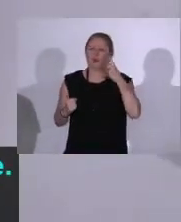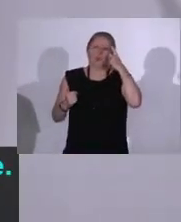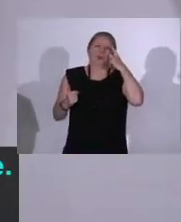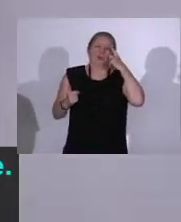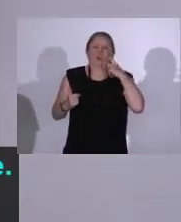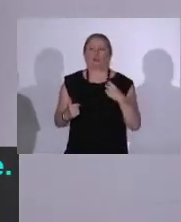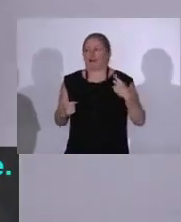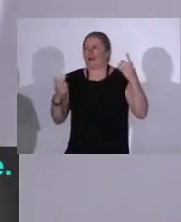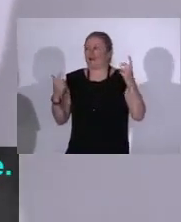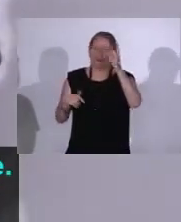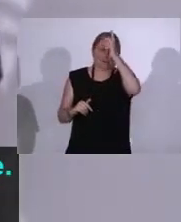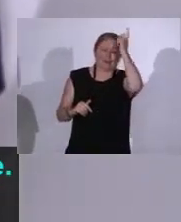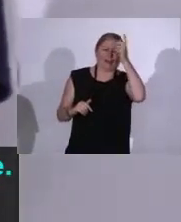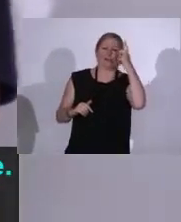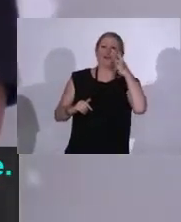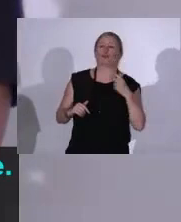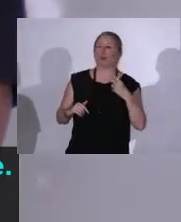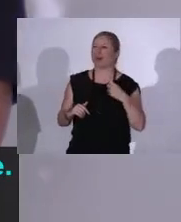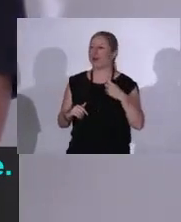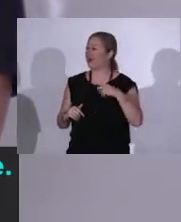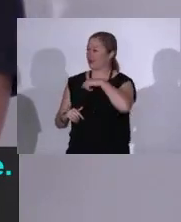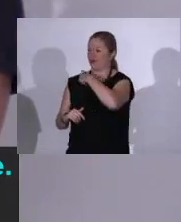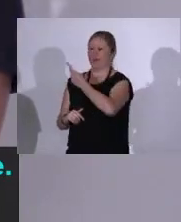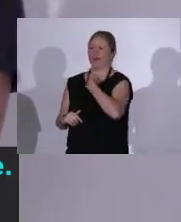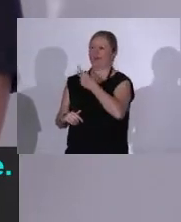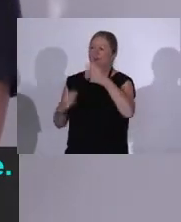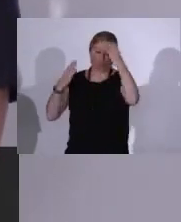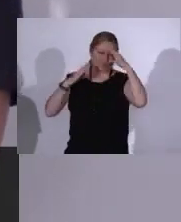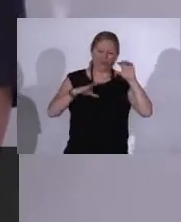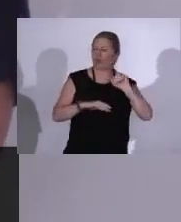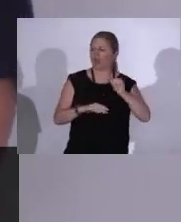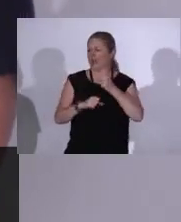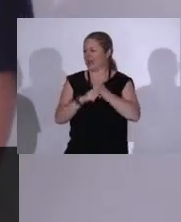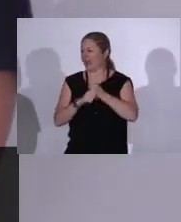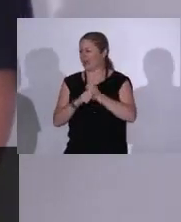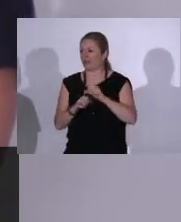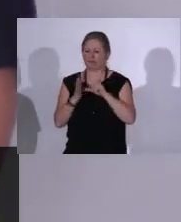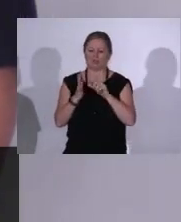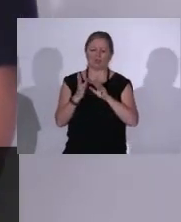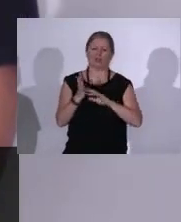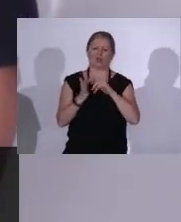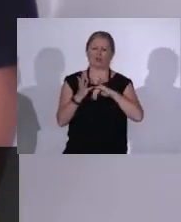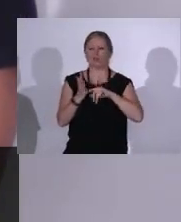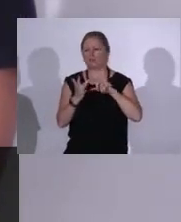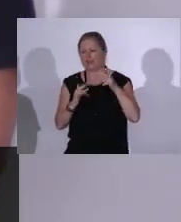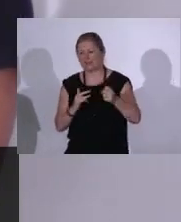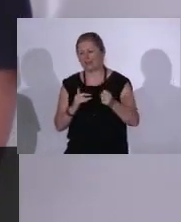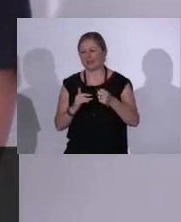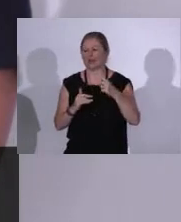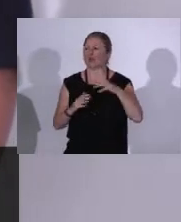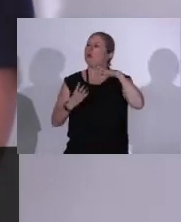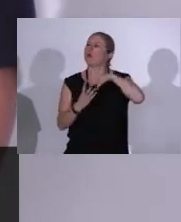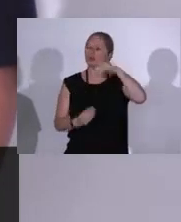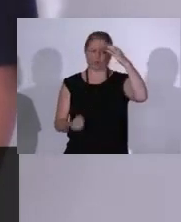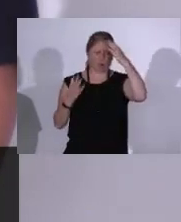pants. We all coach at our local domestic club, so we do have working with children's checks. We are qualified coaches, so we do